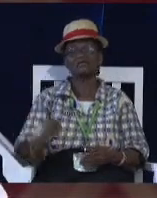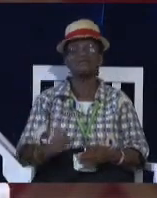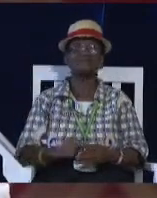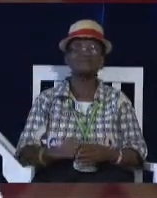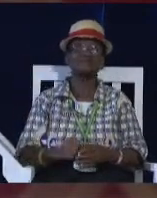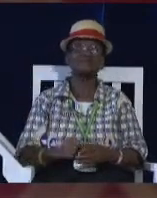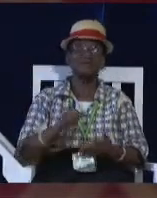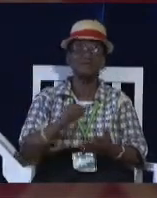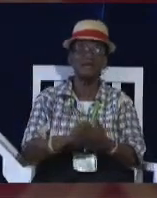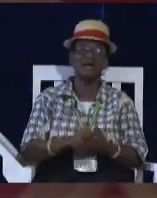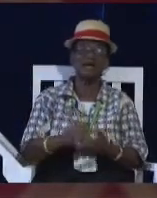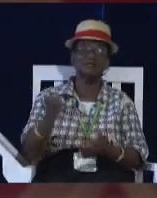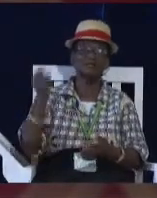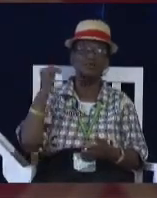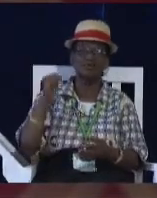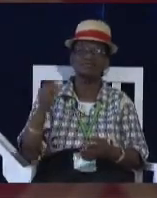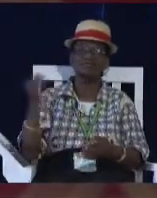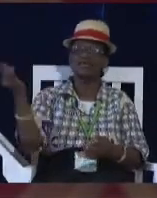That was Friday night.